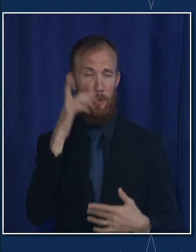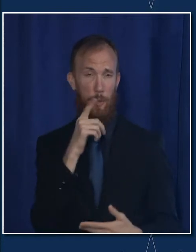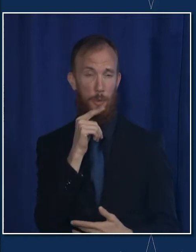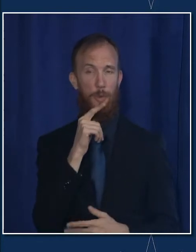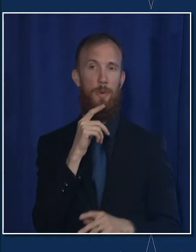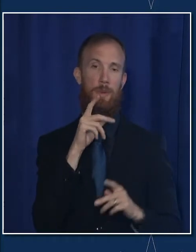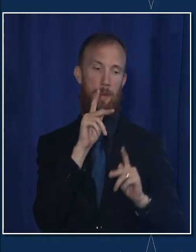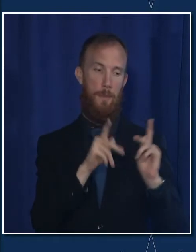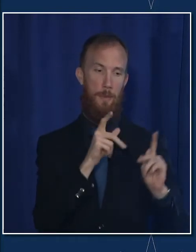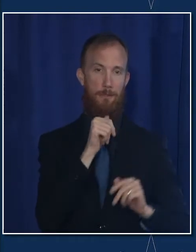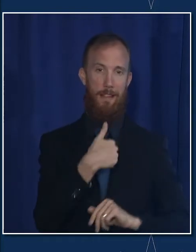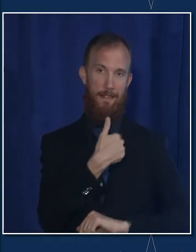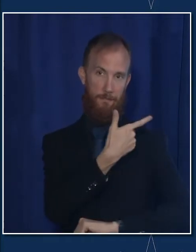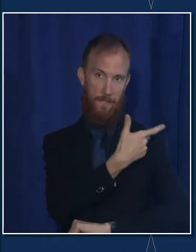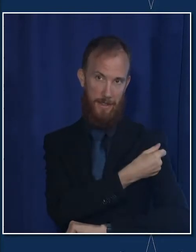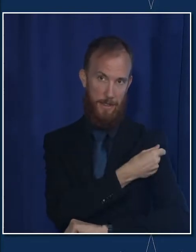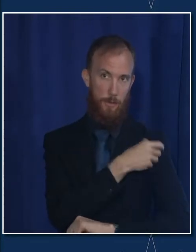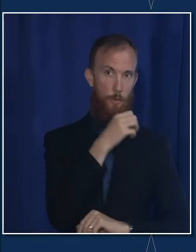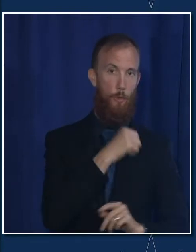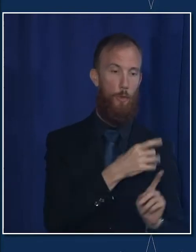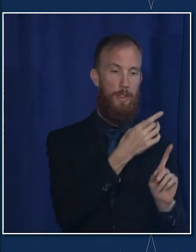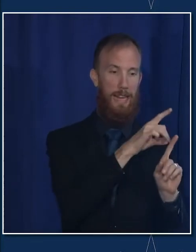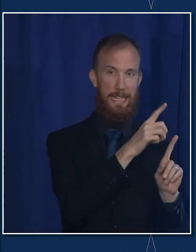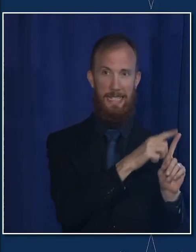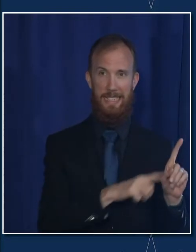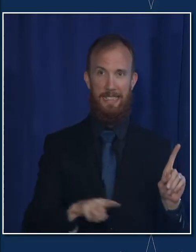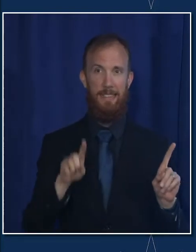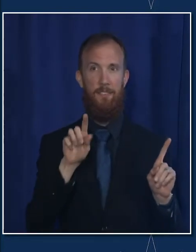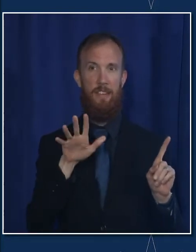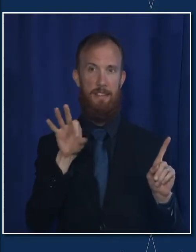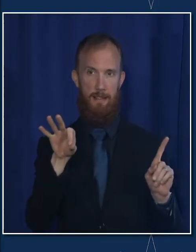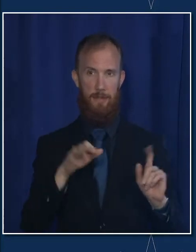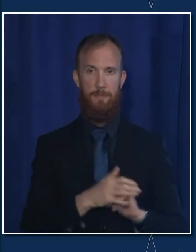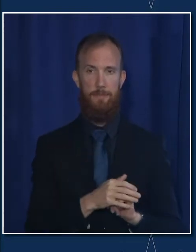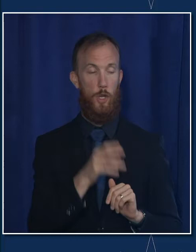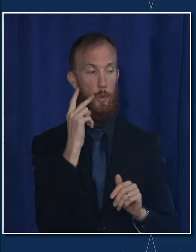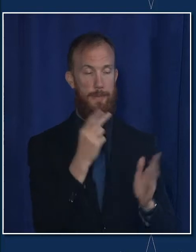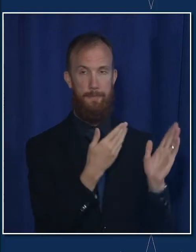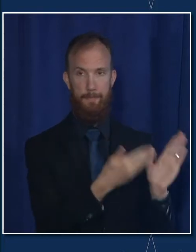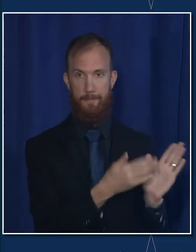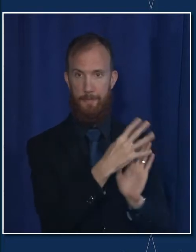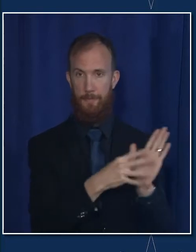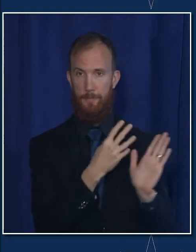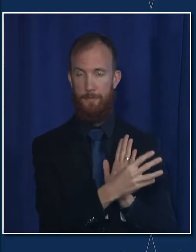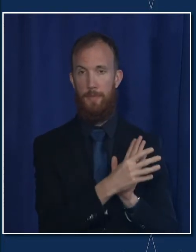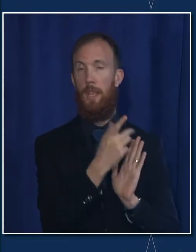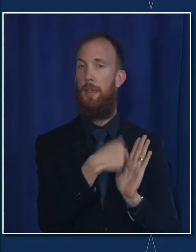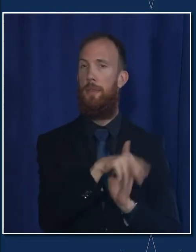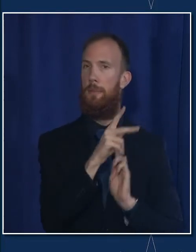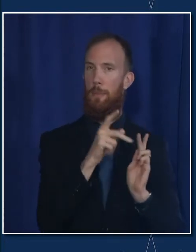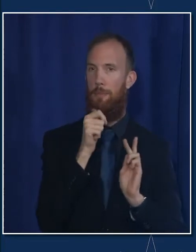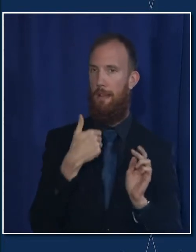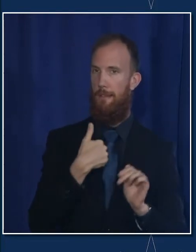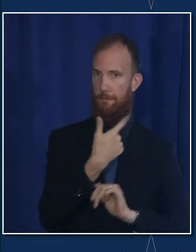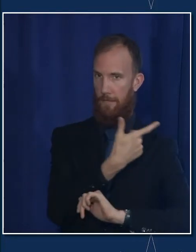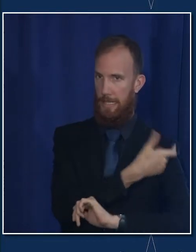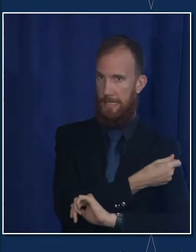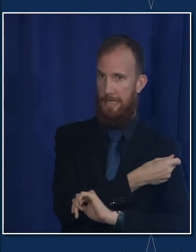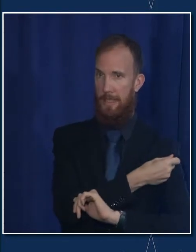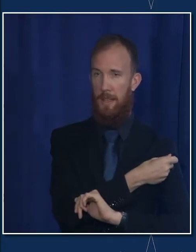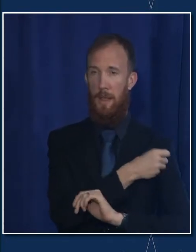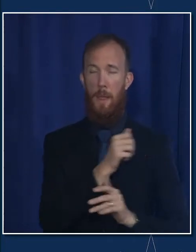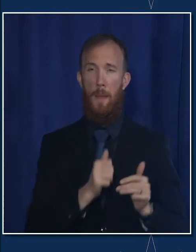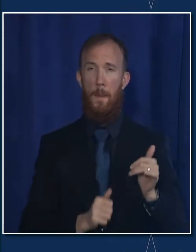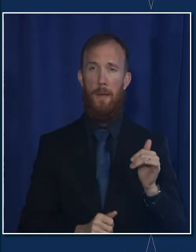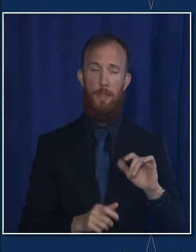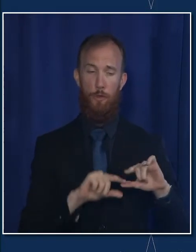Chicagoans between 18 and 59. You can see on this chart here, these are unvaccinated Chicago residents. Our highest COVID case rate